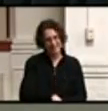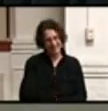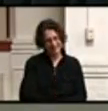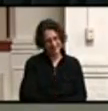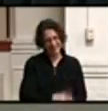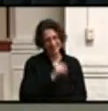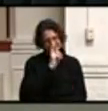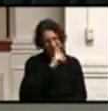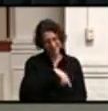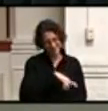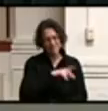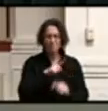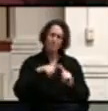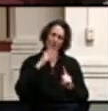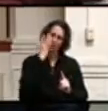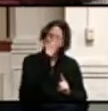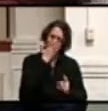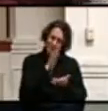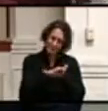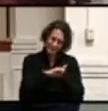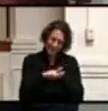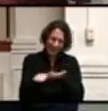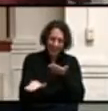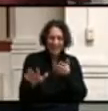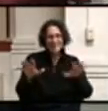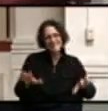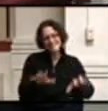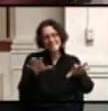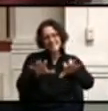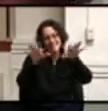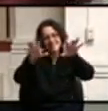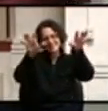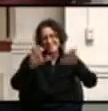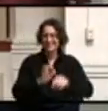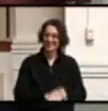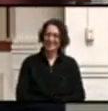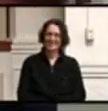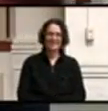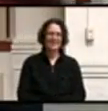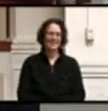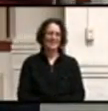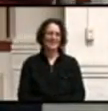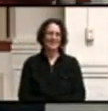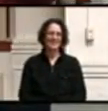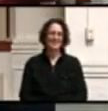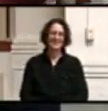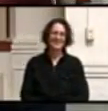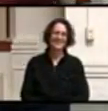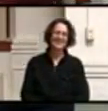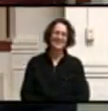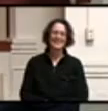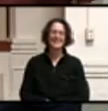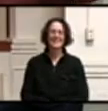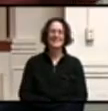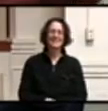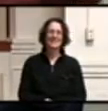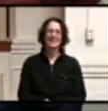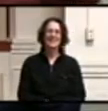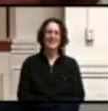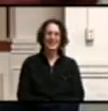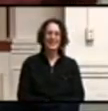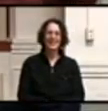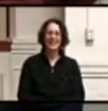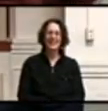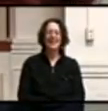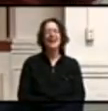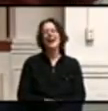fake. It adds a nice element to the building. That was called decorative. Thank you, Patrick. I call an architectural